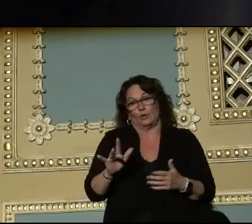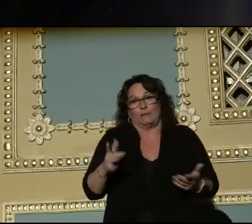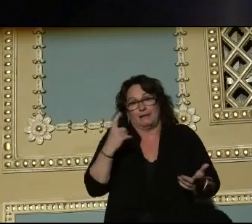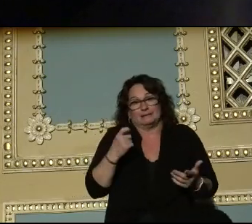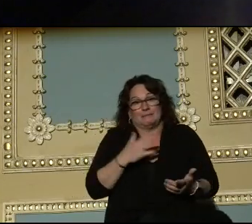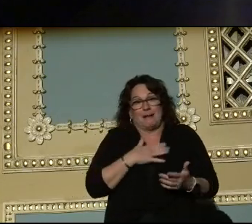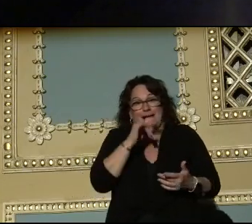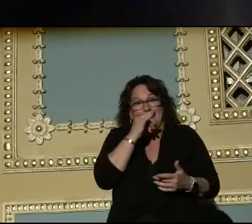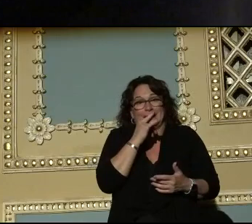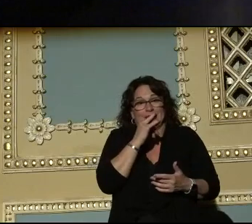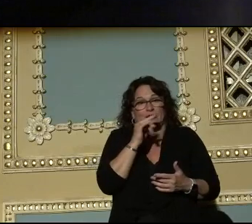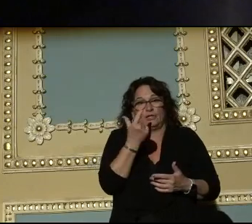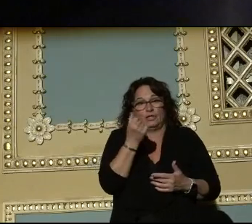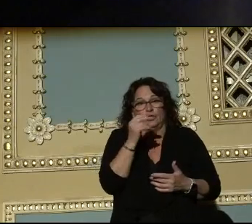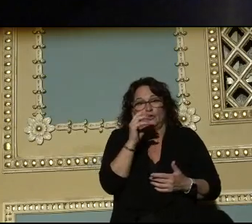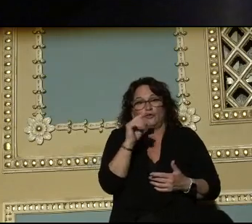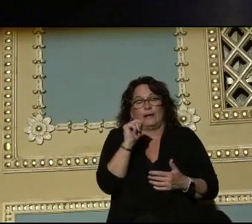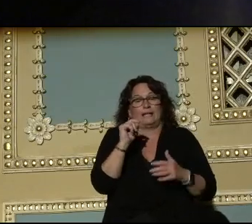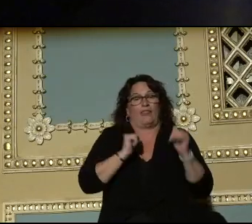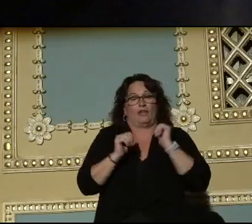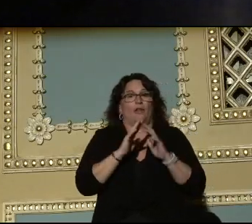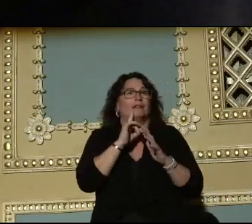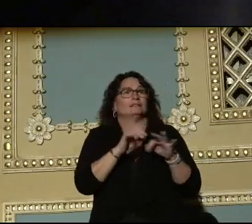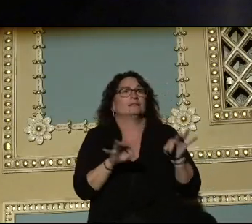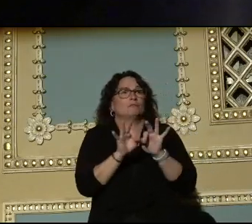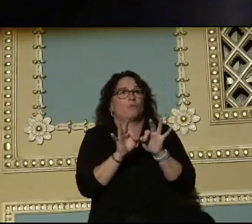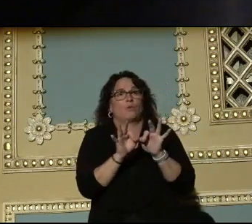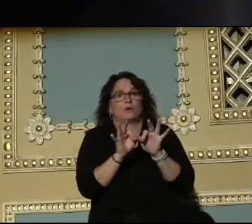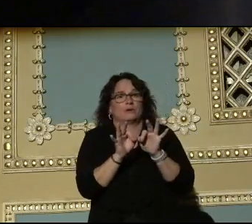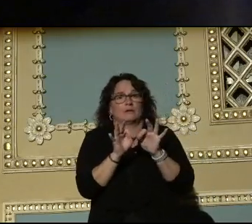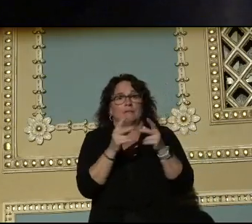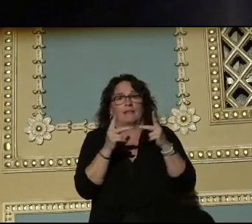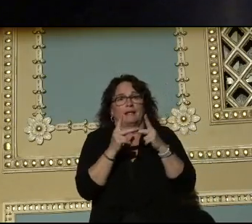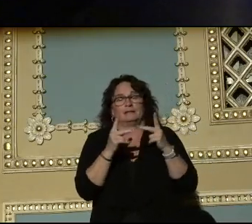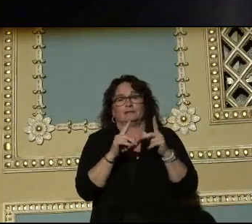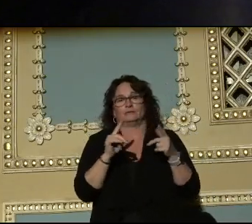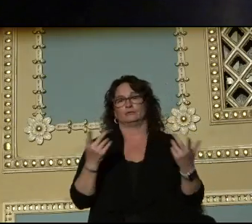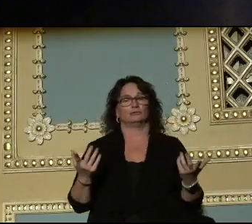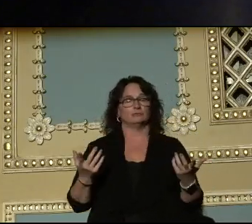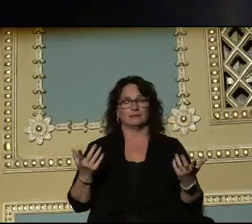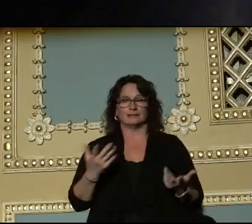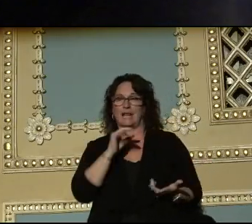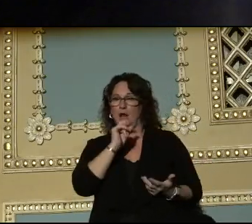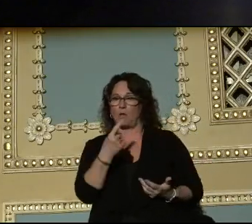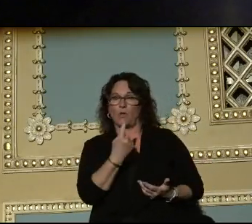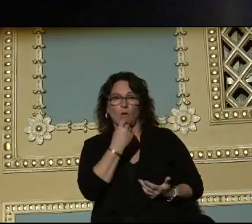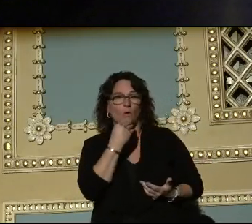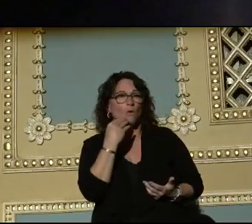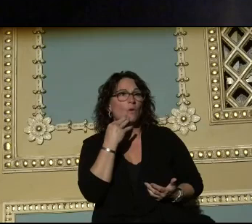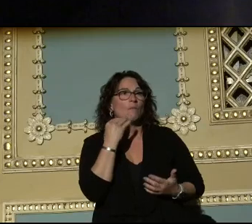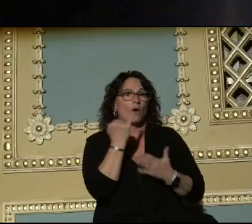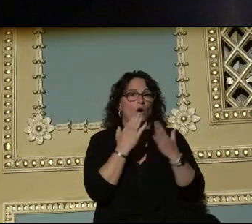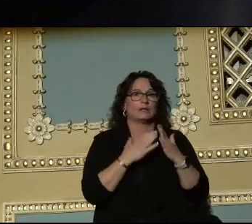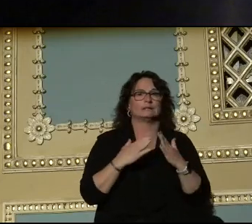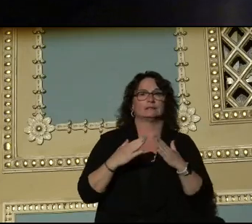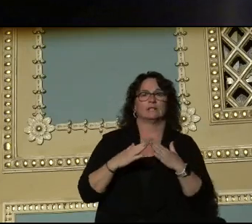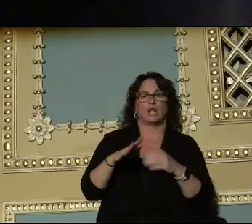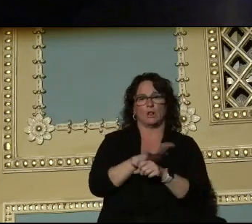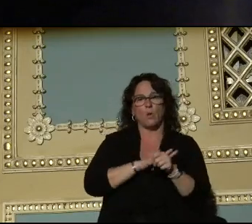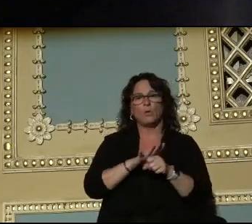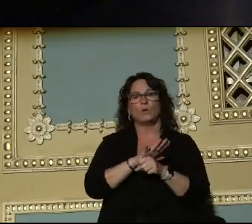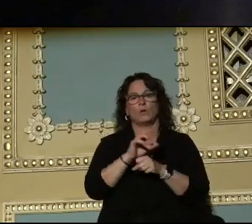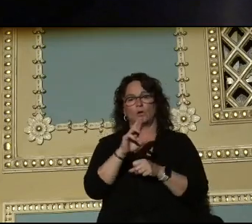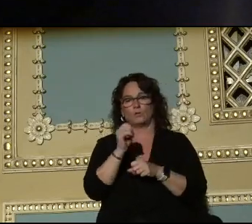my kids are in great theater. I think this is an essential place to be, and it's really not just a home to artists, local and regional and national,